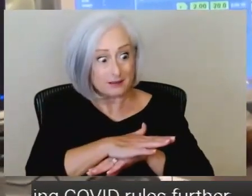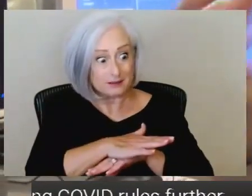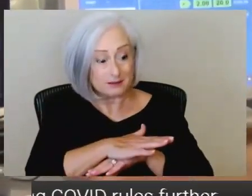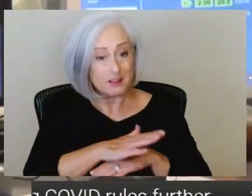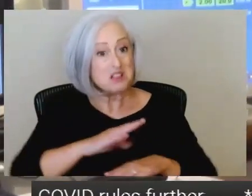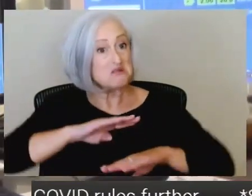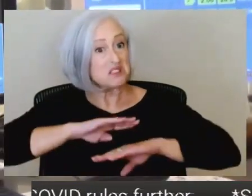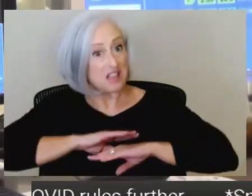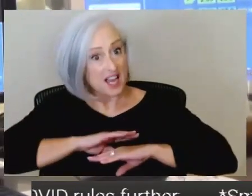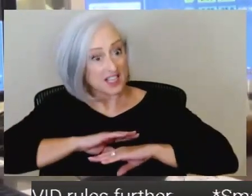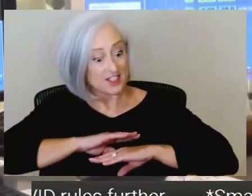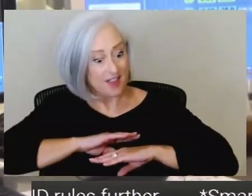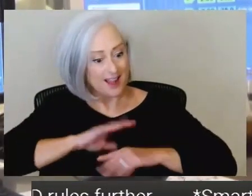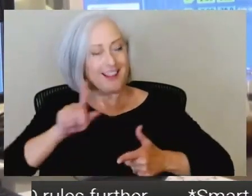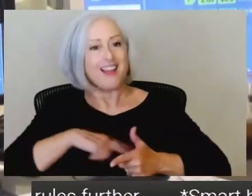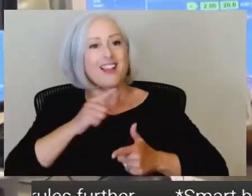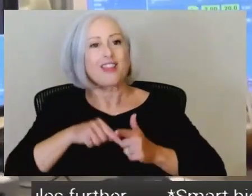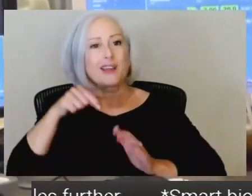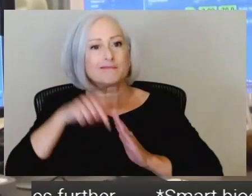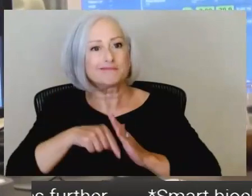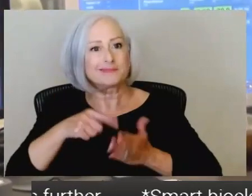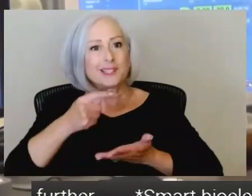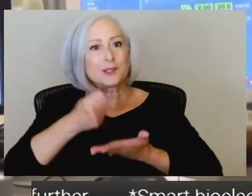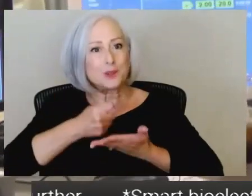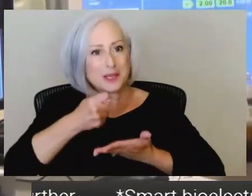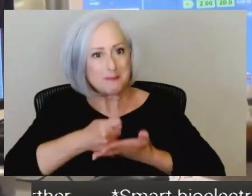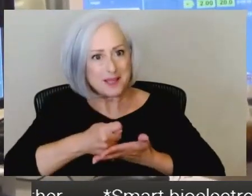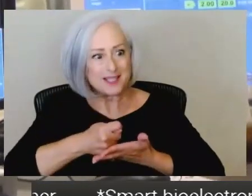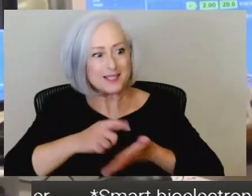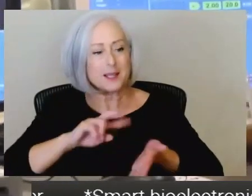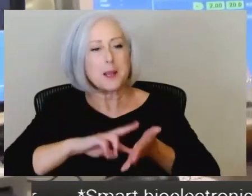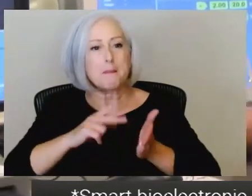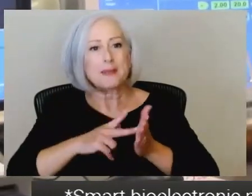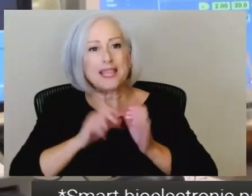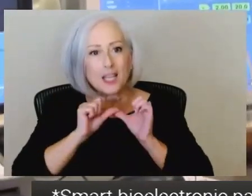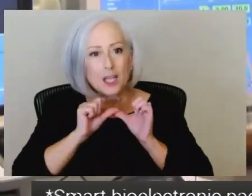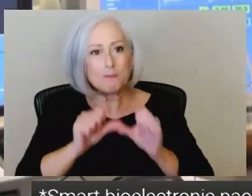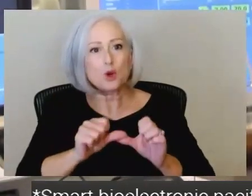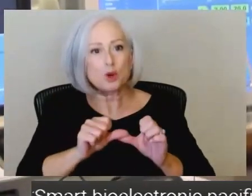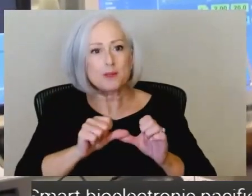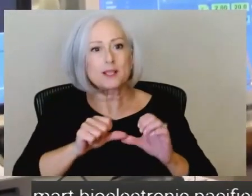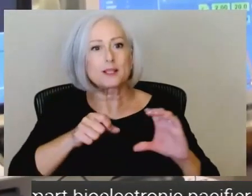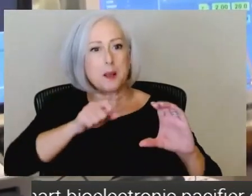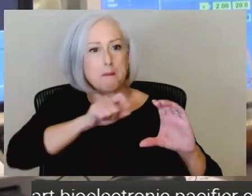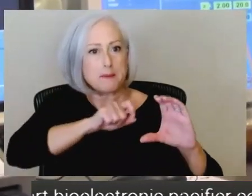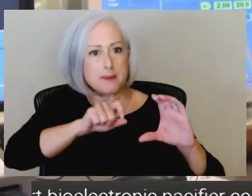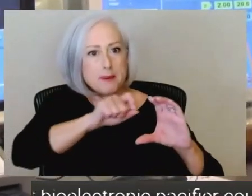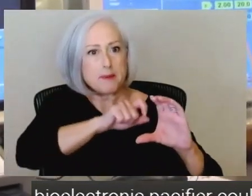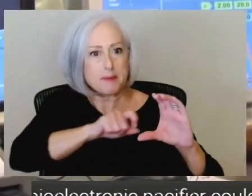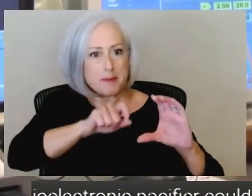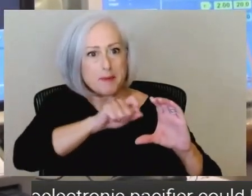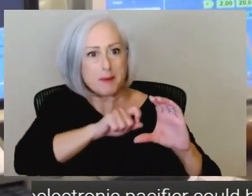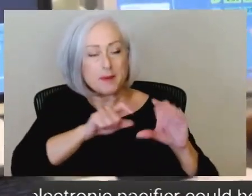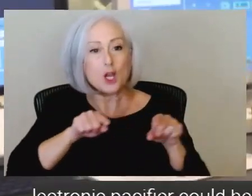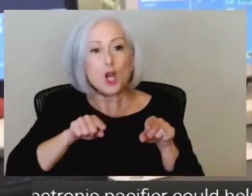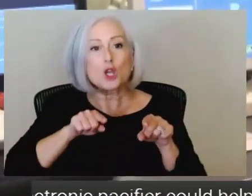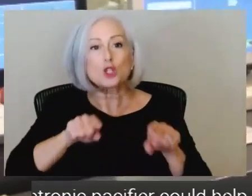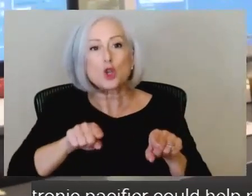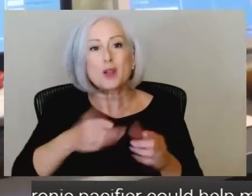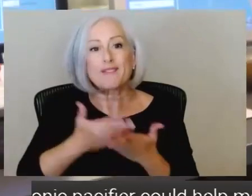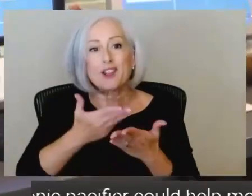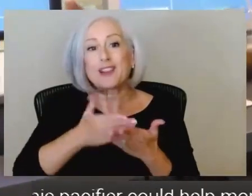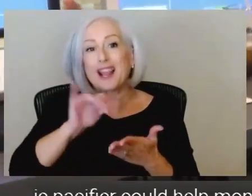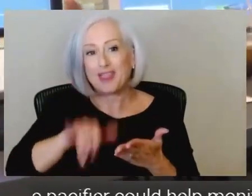treatment part of it, where we make those permanent lesions. But during that verification is when she really notices changes. What's